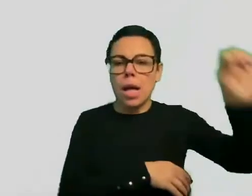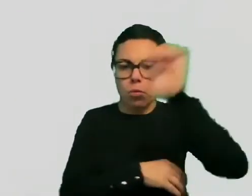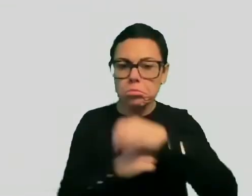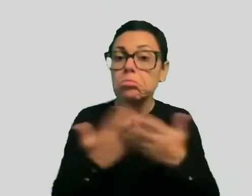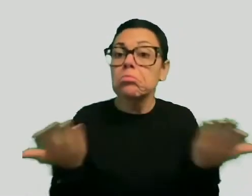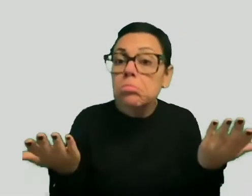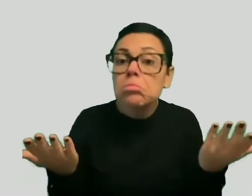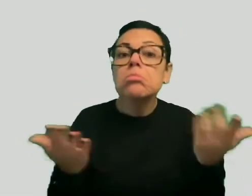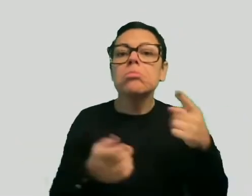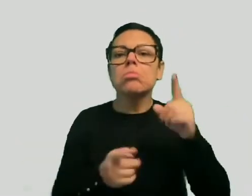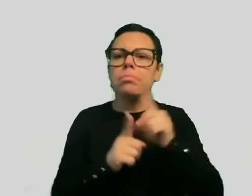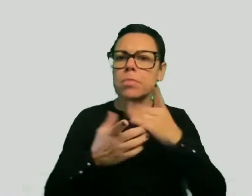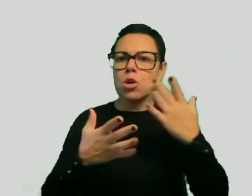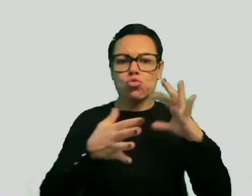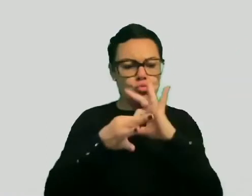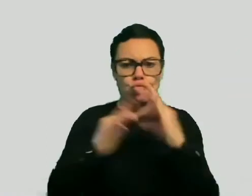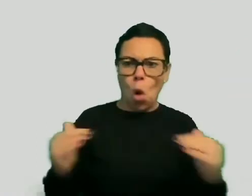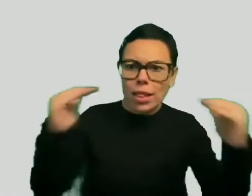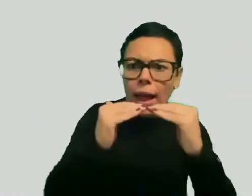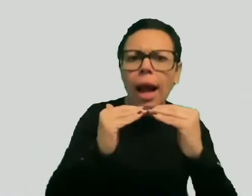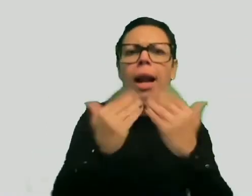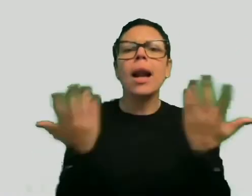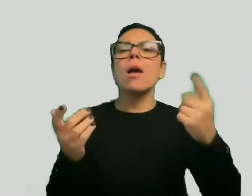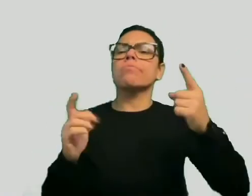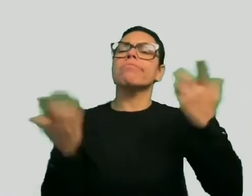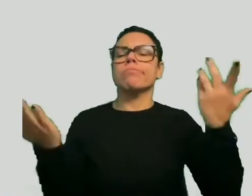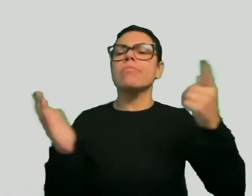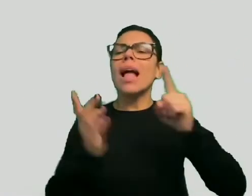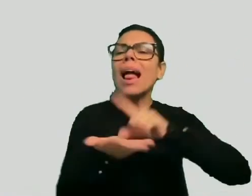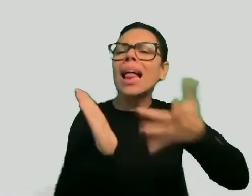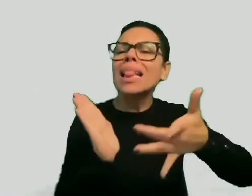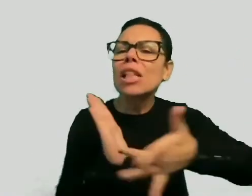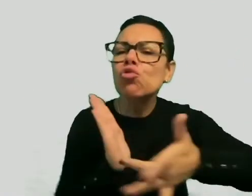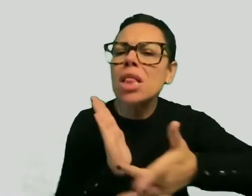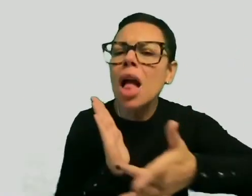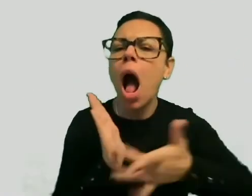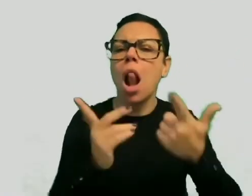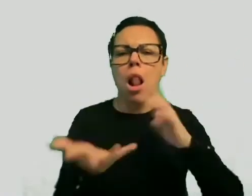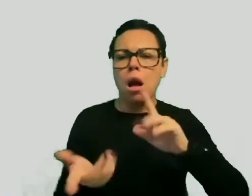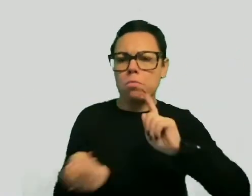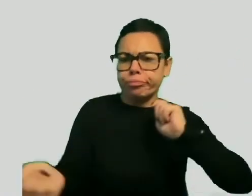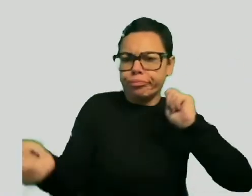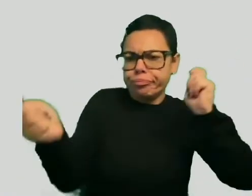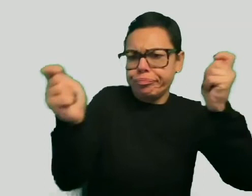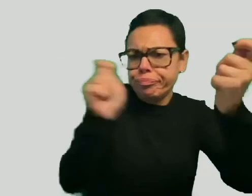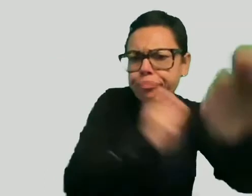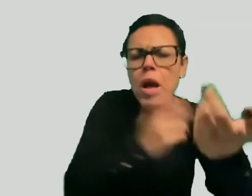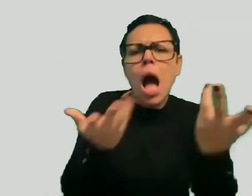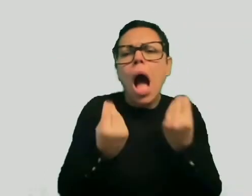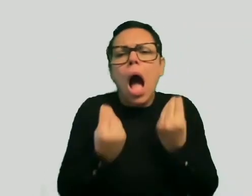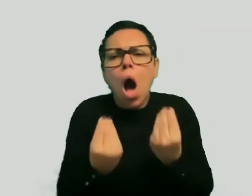and the digital transformation. And you are responsible for the Digital Service Act within the Greens EFA parliamentary